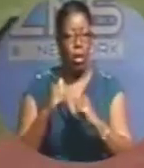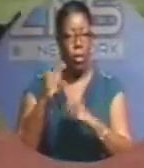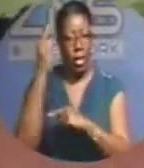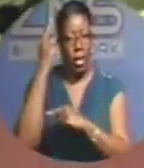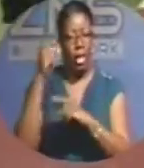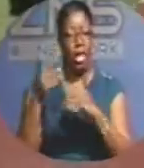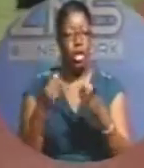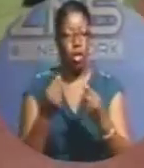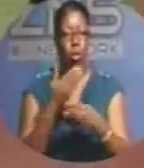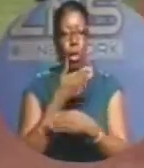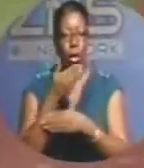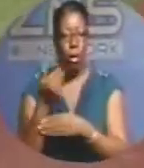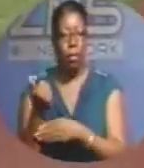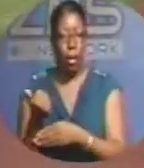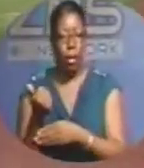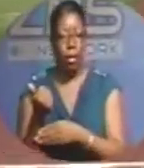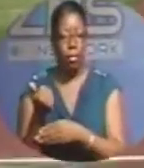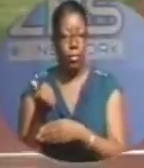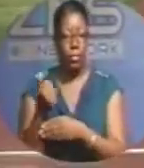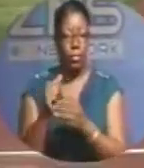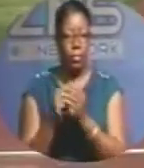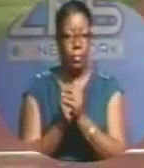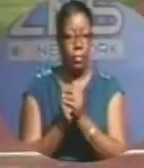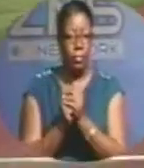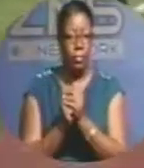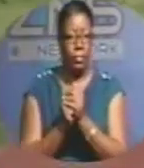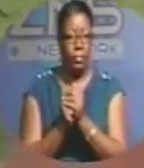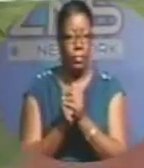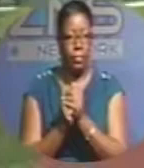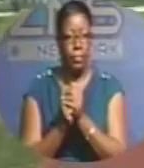whole lot better, especially with the A standard being a possibility.